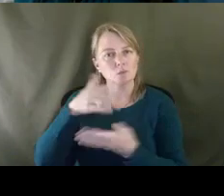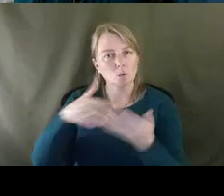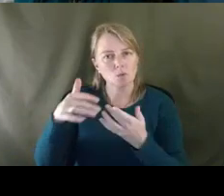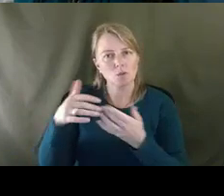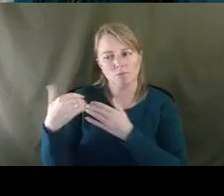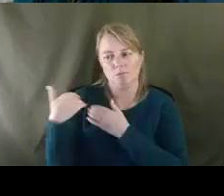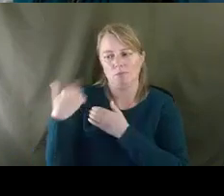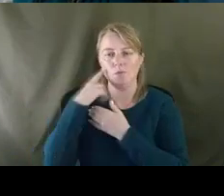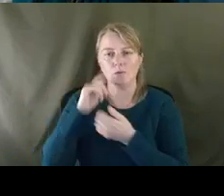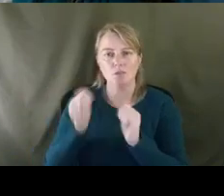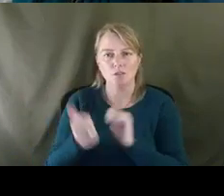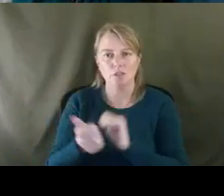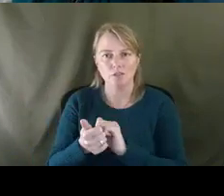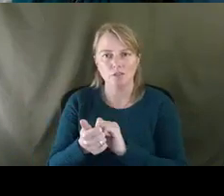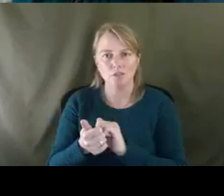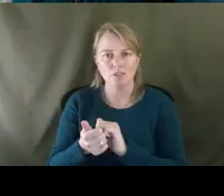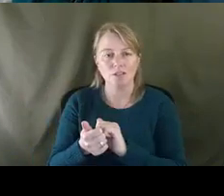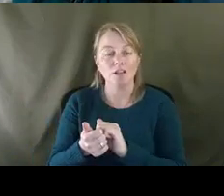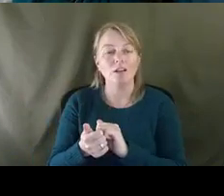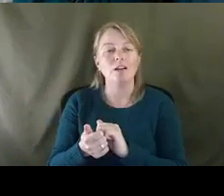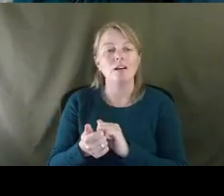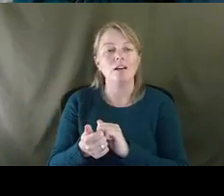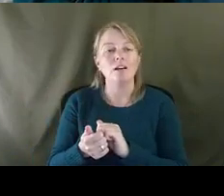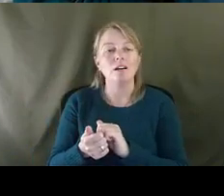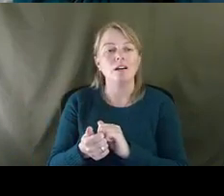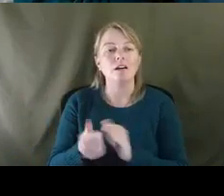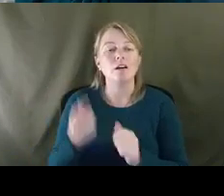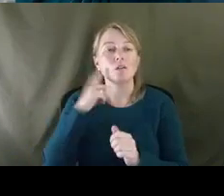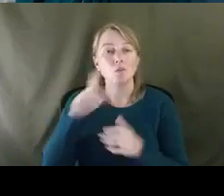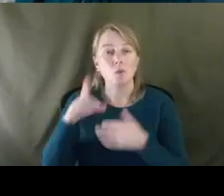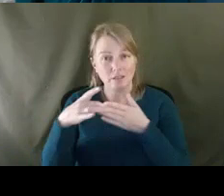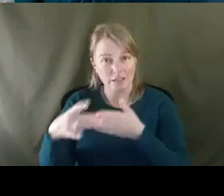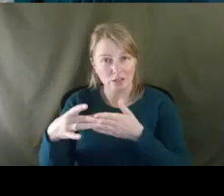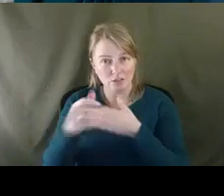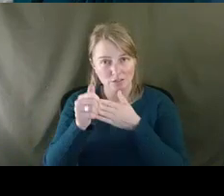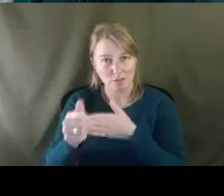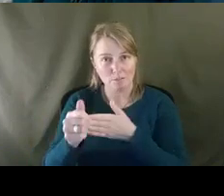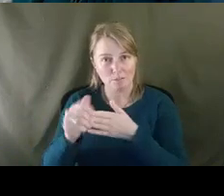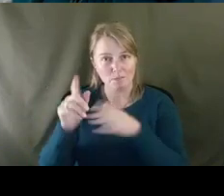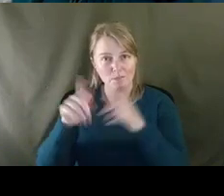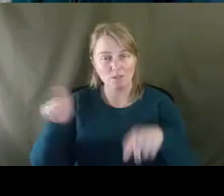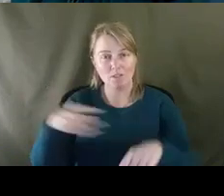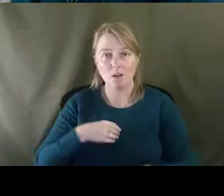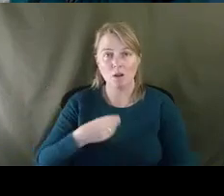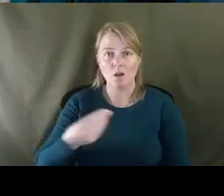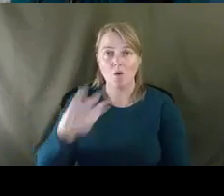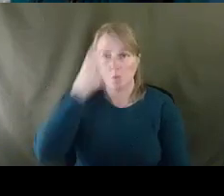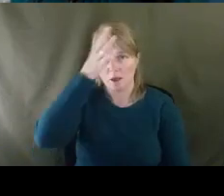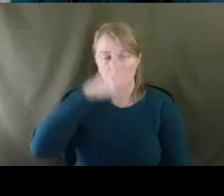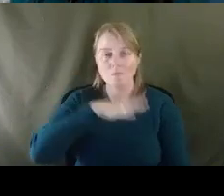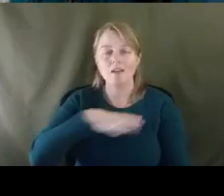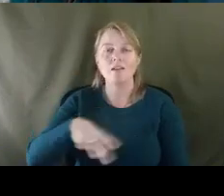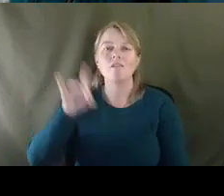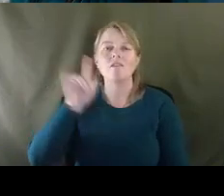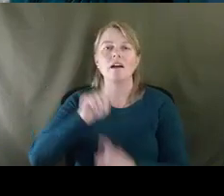change. When it comes to leadership diversity, white men tend to find mentors all